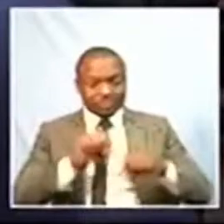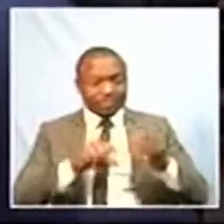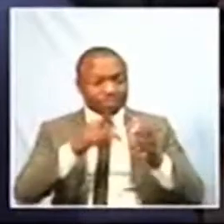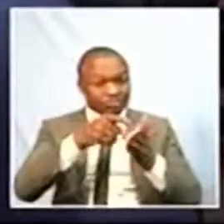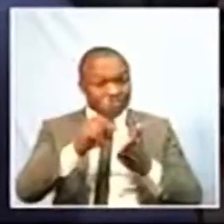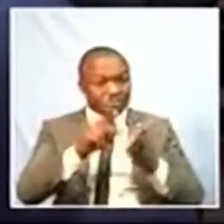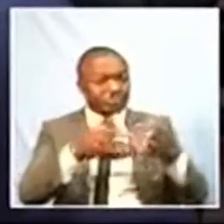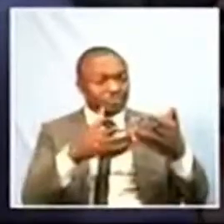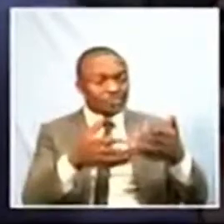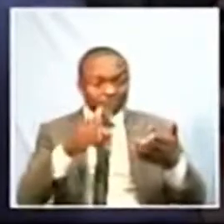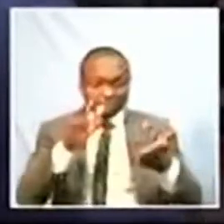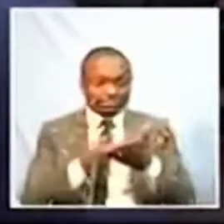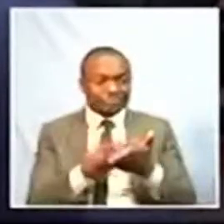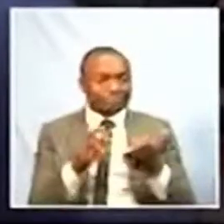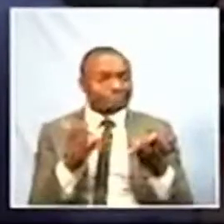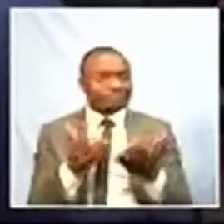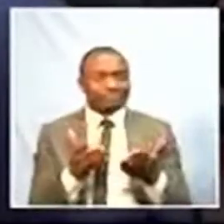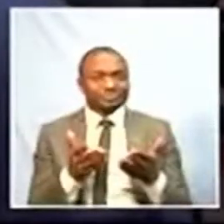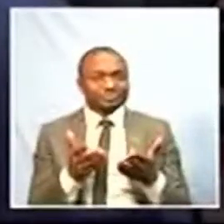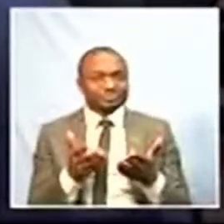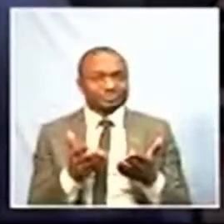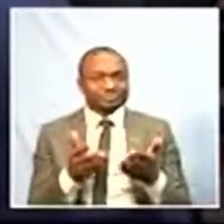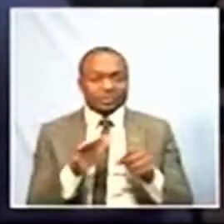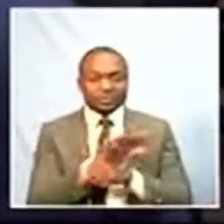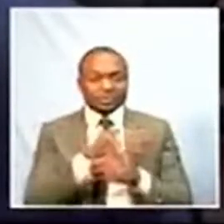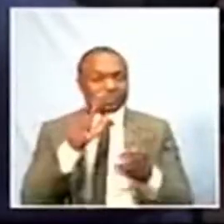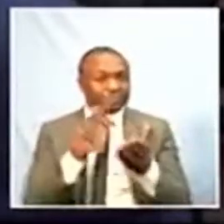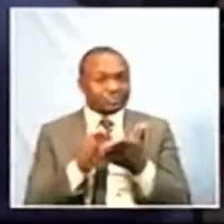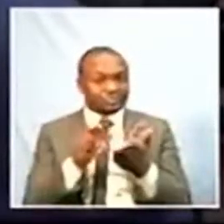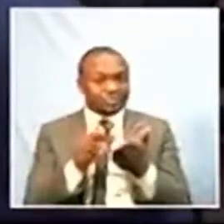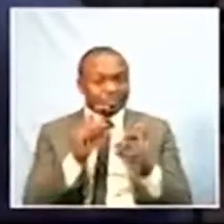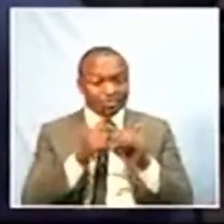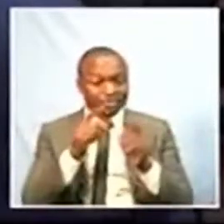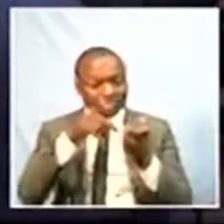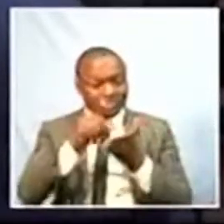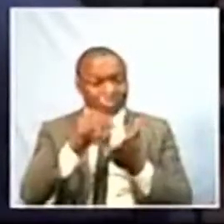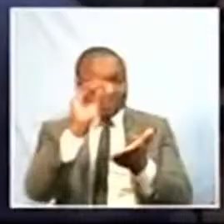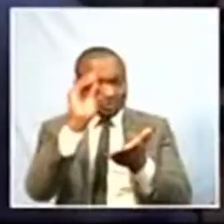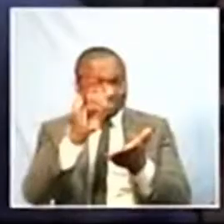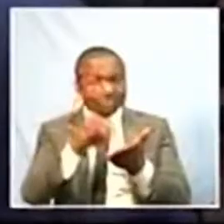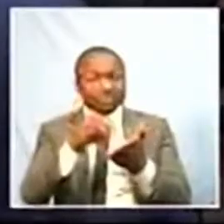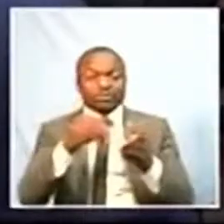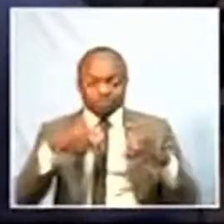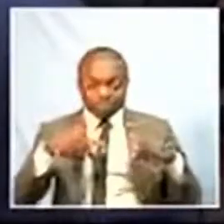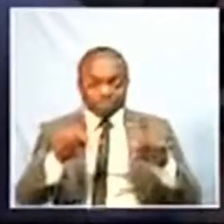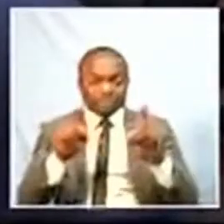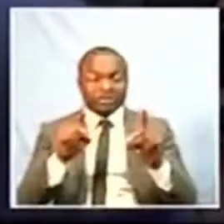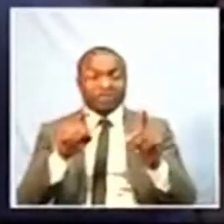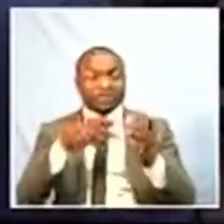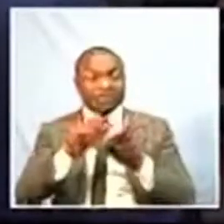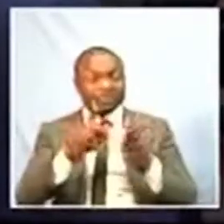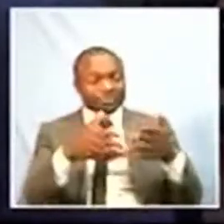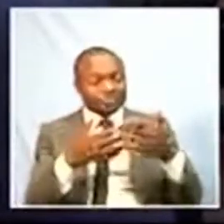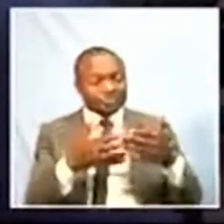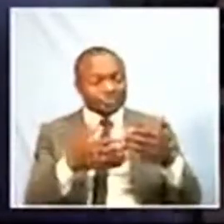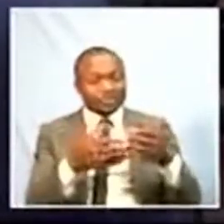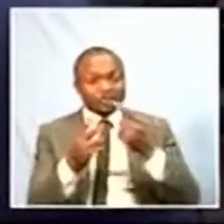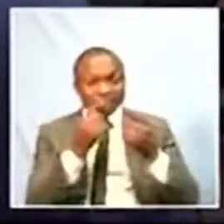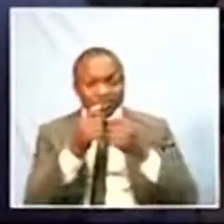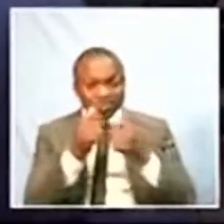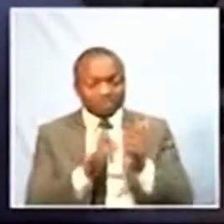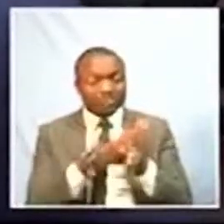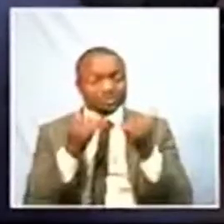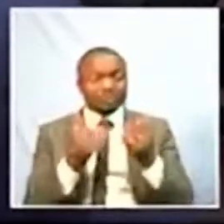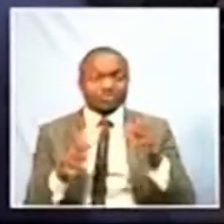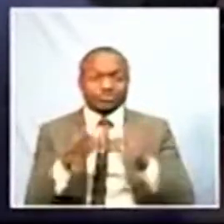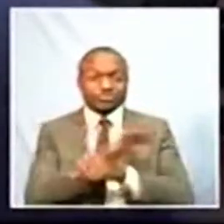voucher was not fully signed and the payments were effected. So this payment voucher they are talking about now, which is